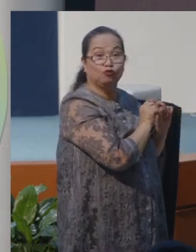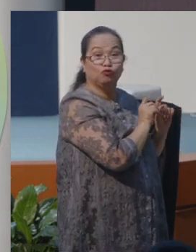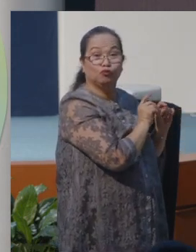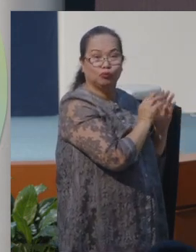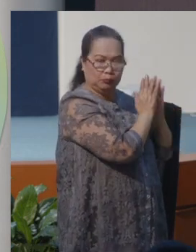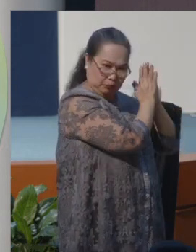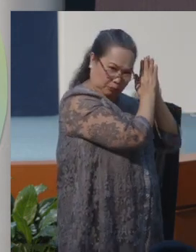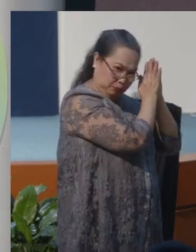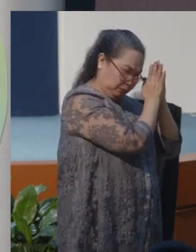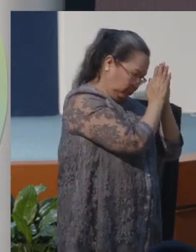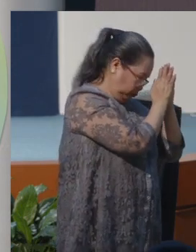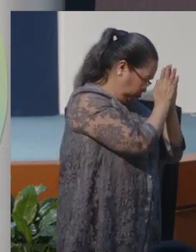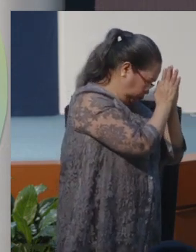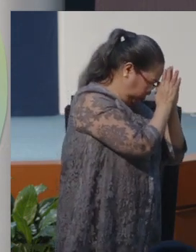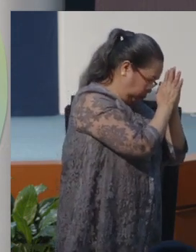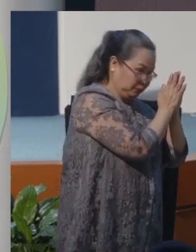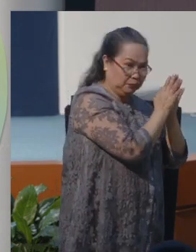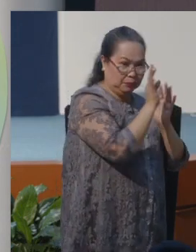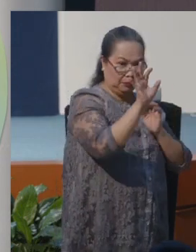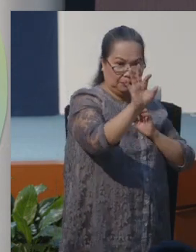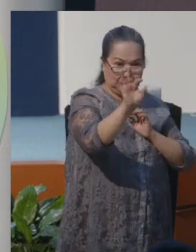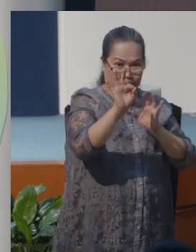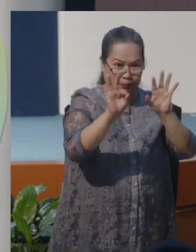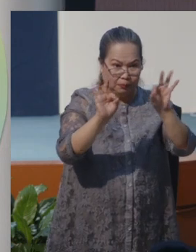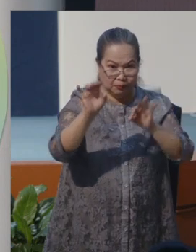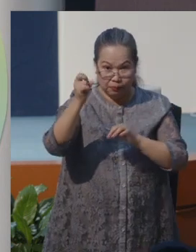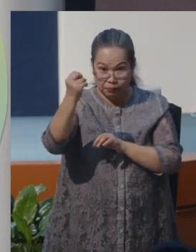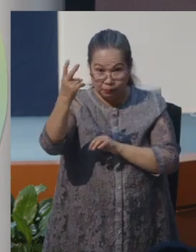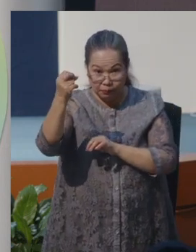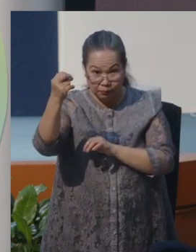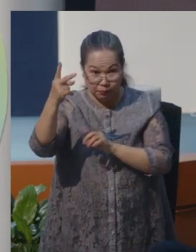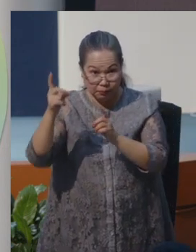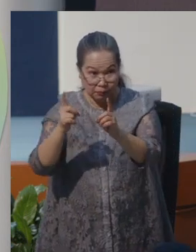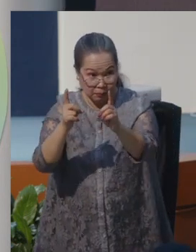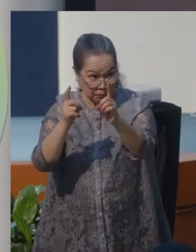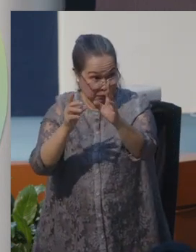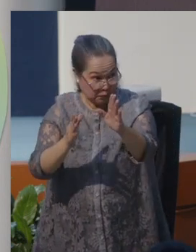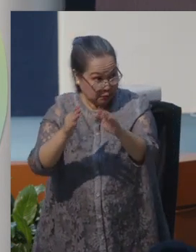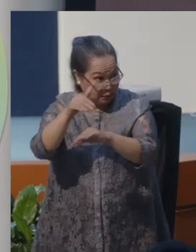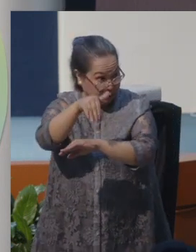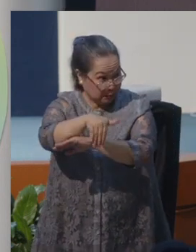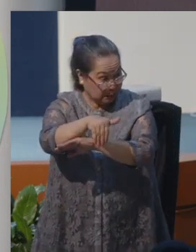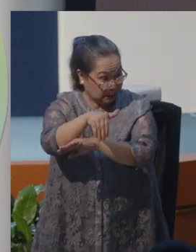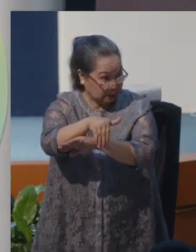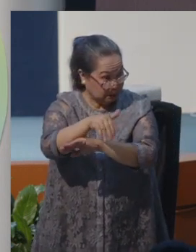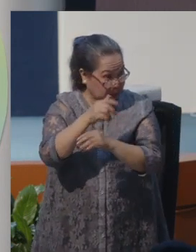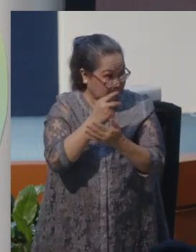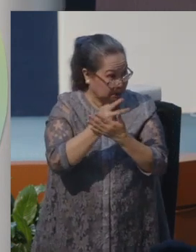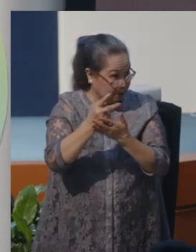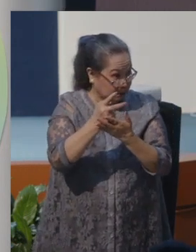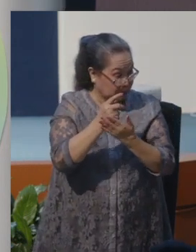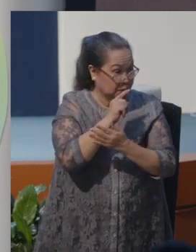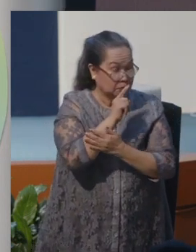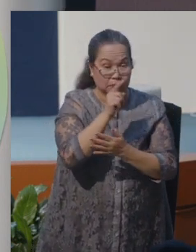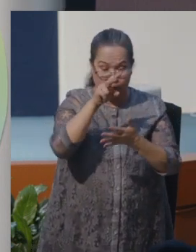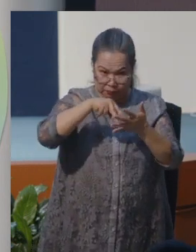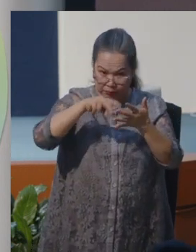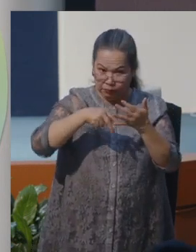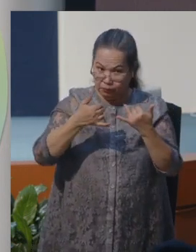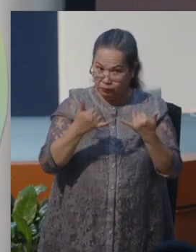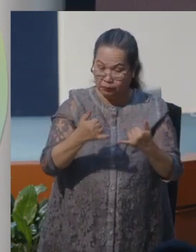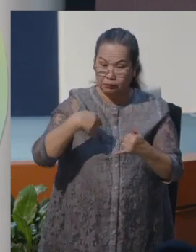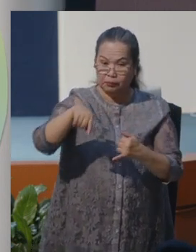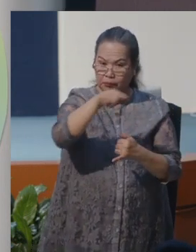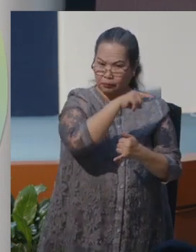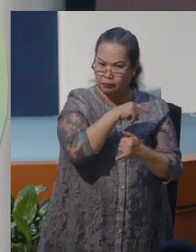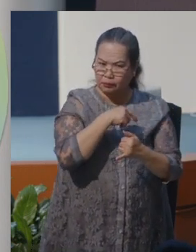choice of the 12 came after an entire night of prayer, Luke 6:12. Yan po ang binabasa natin ngayon. And we will